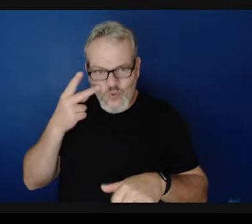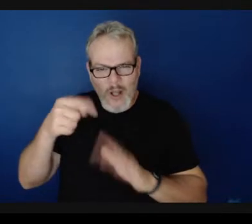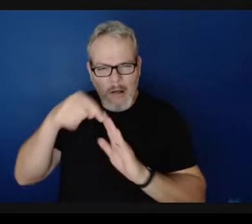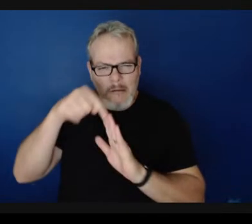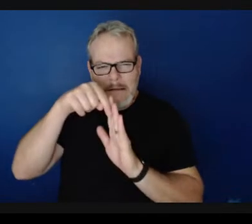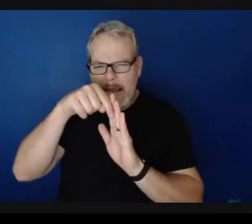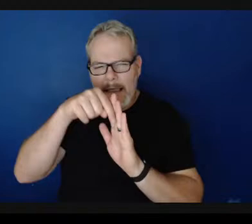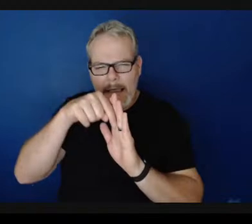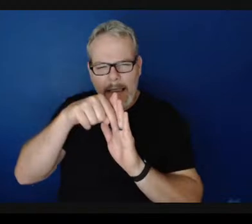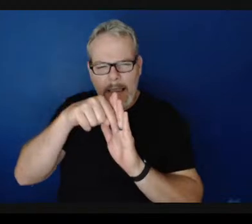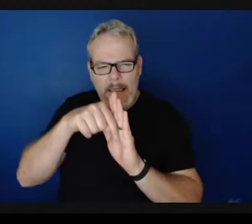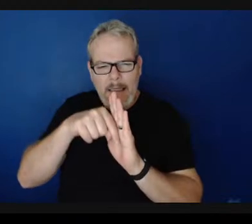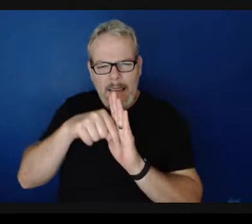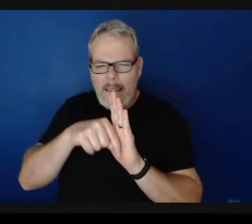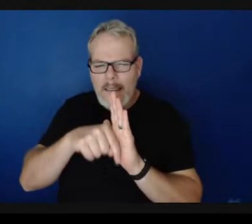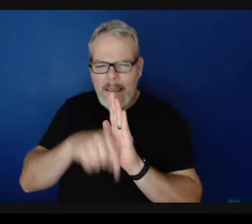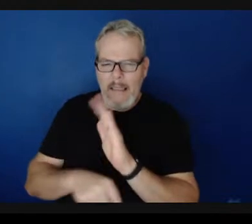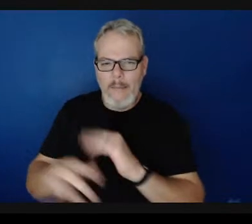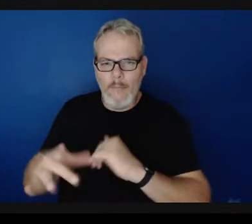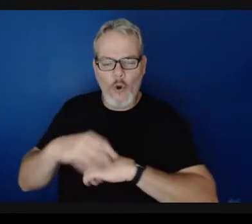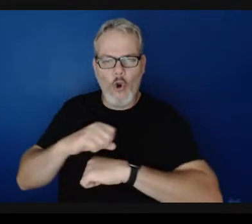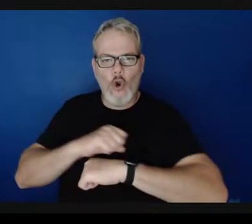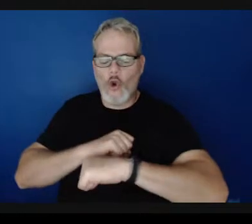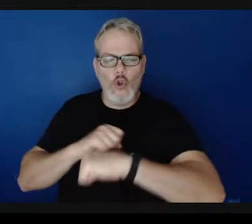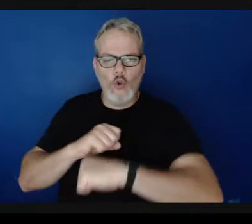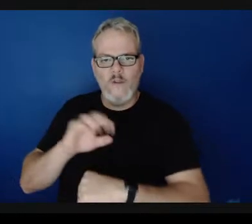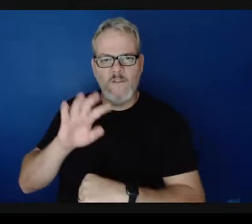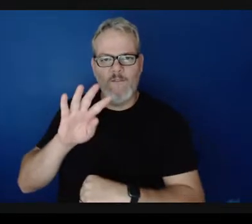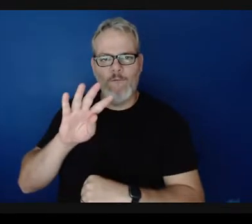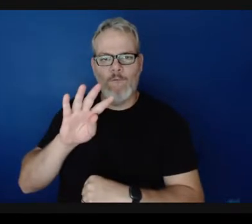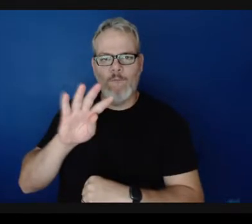period earthquakes, 45 kilometers down, and